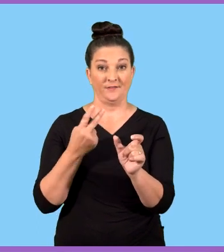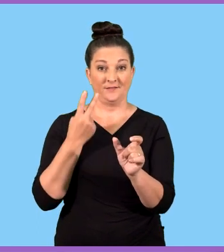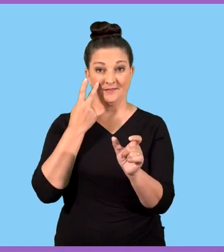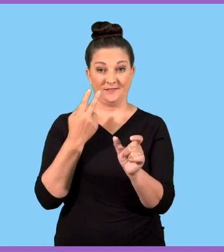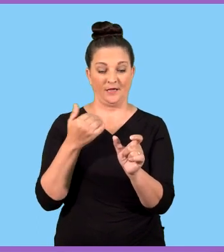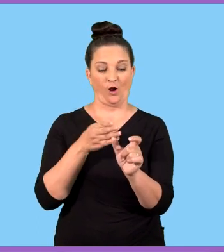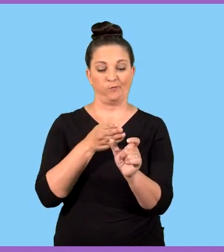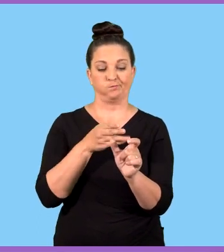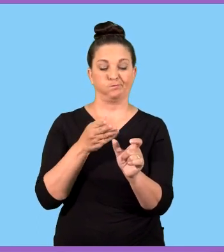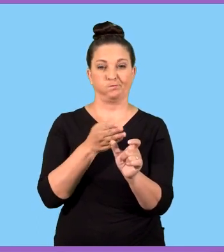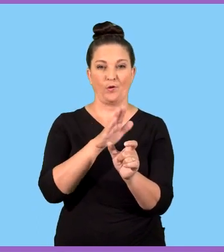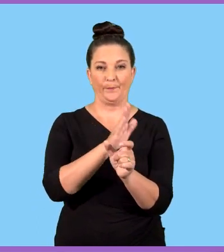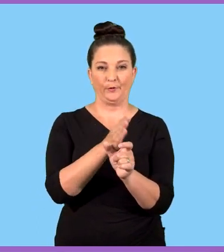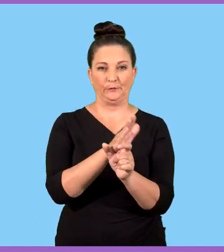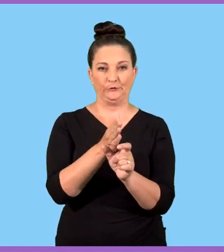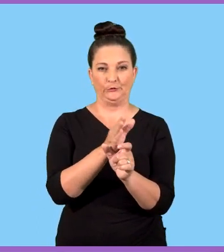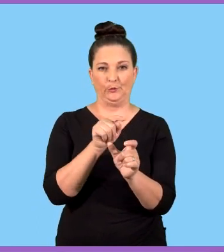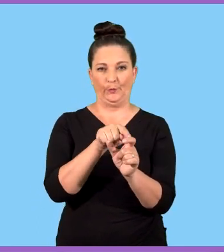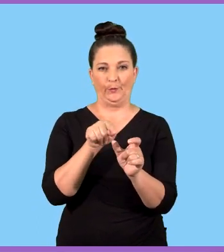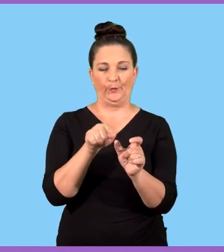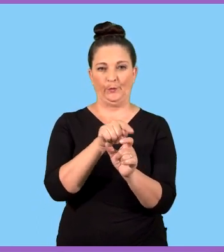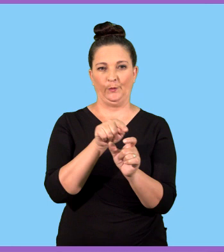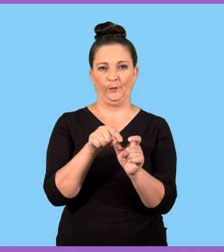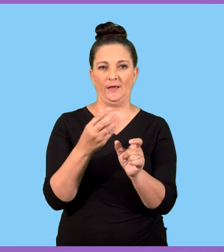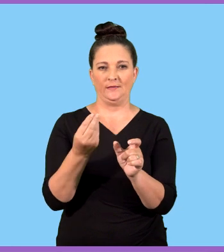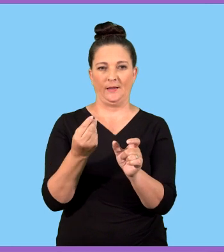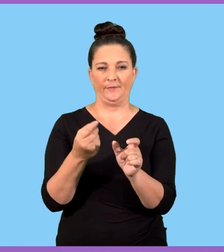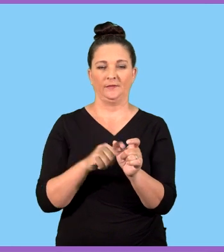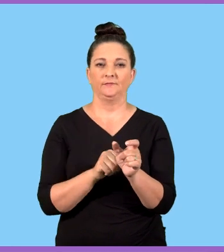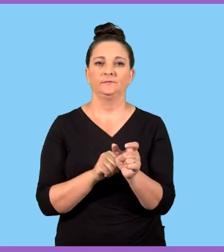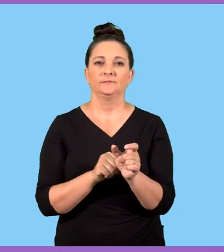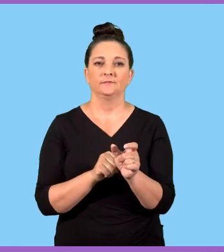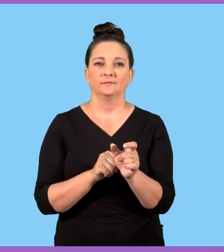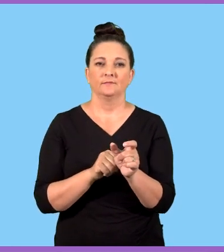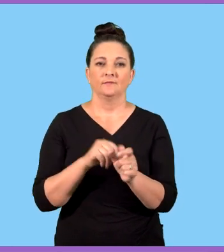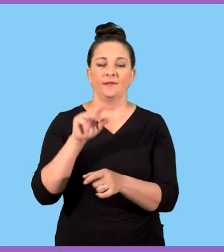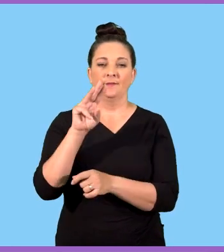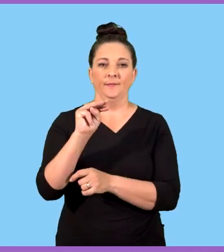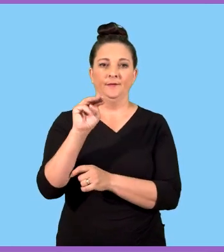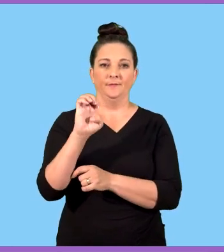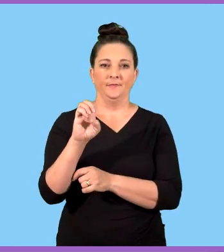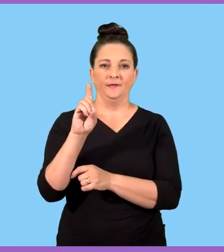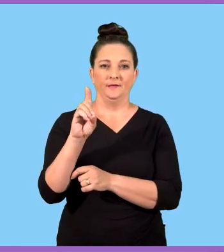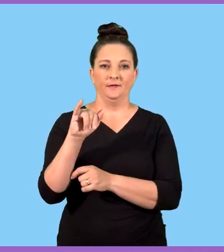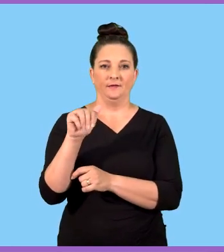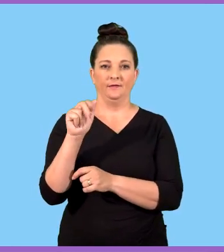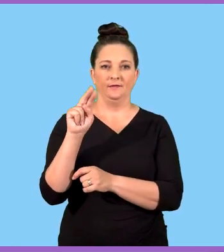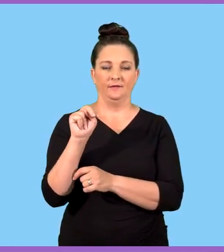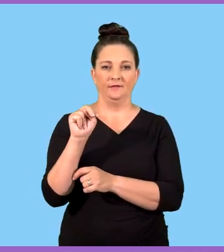So here, the median lies between those two numbers. So my median,